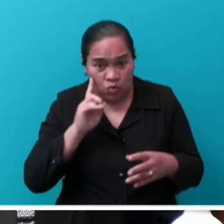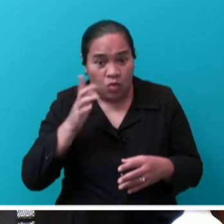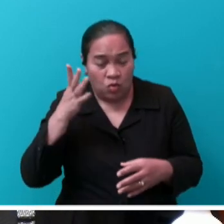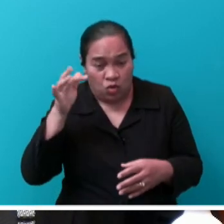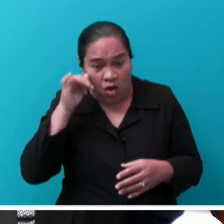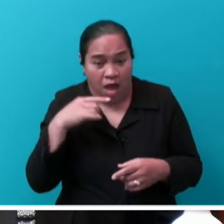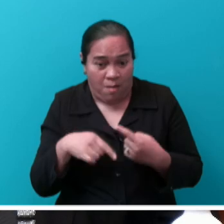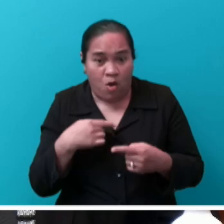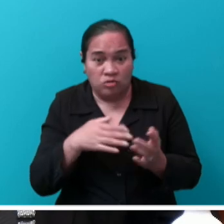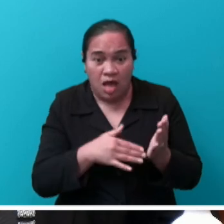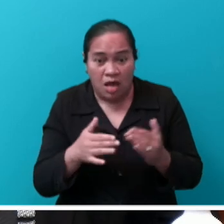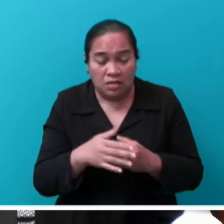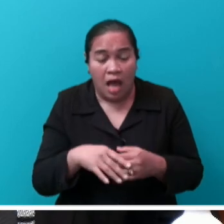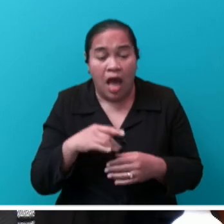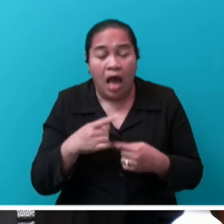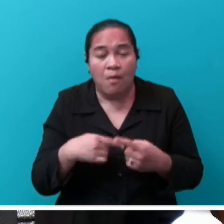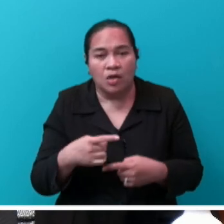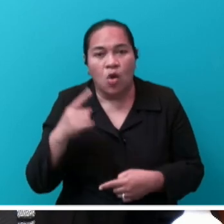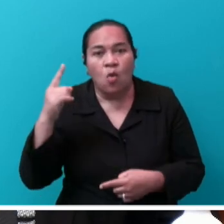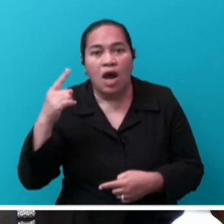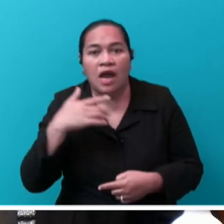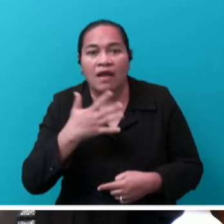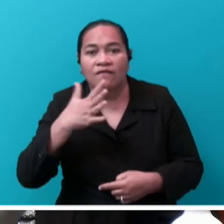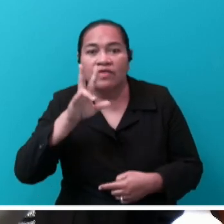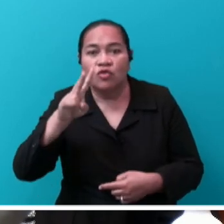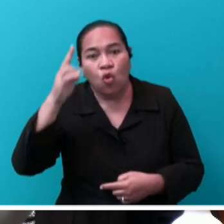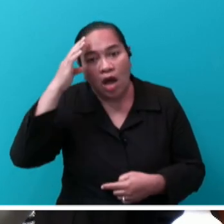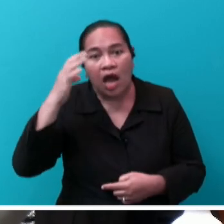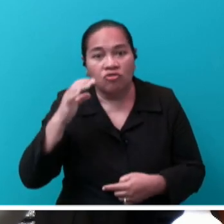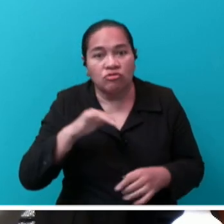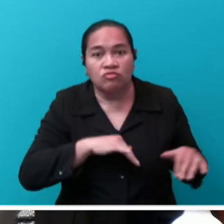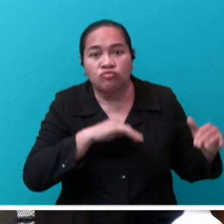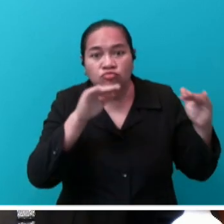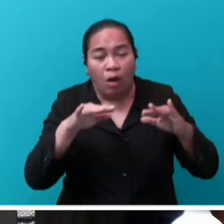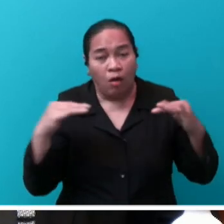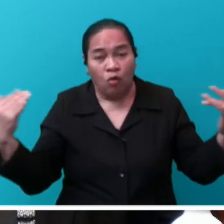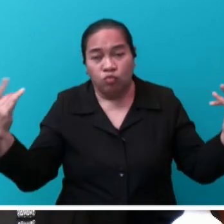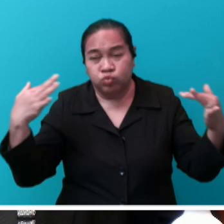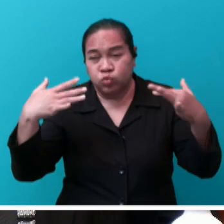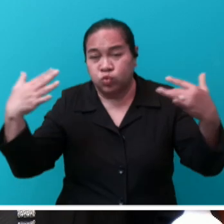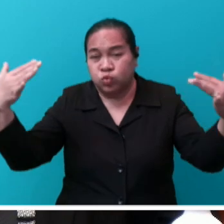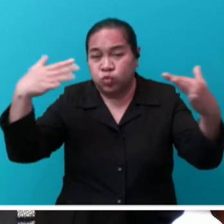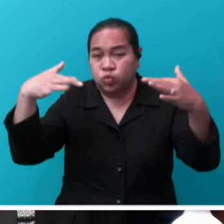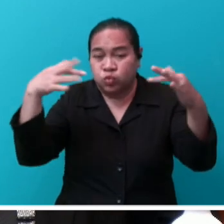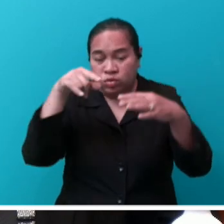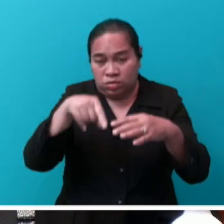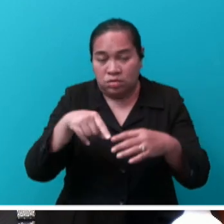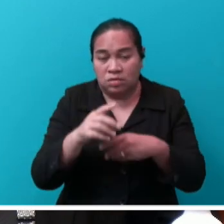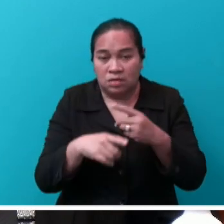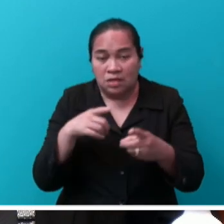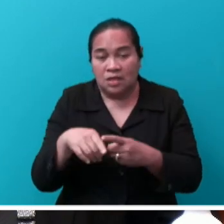Speaker, about 152 countries attend from across the globe, and